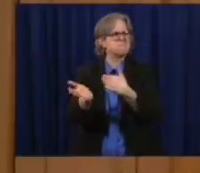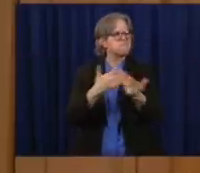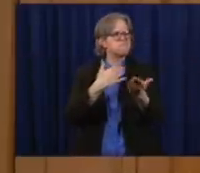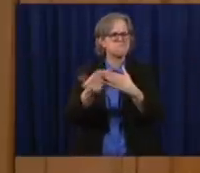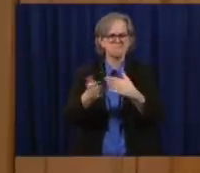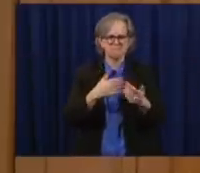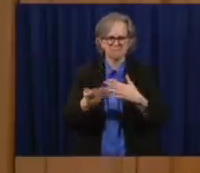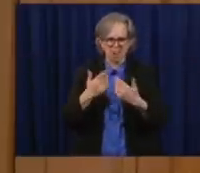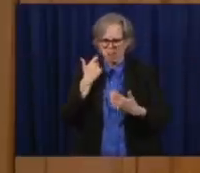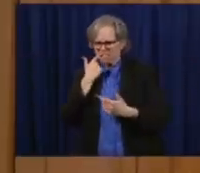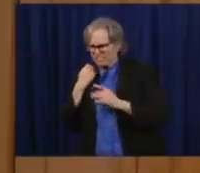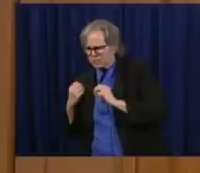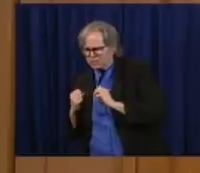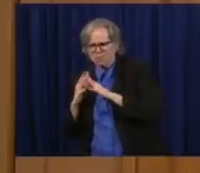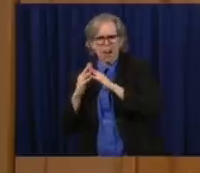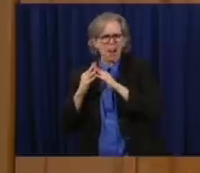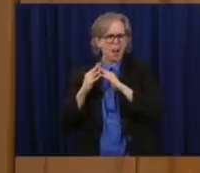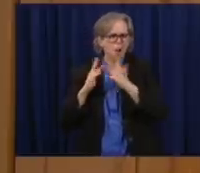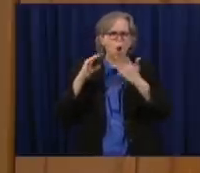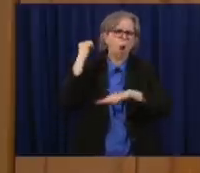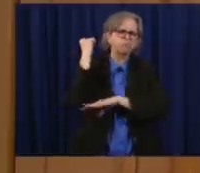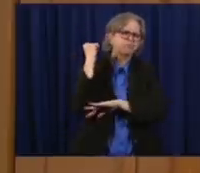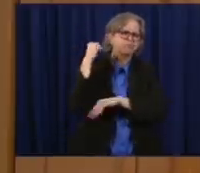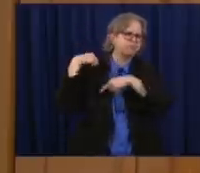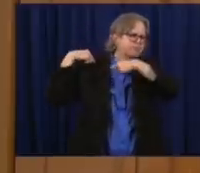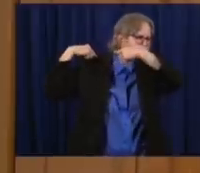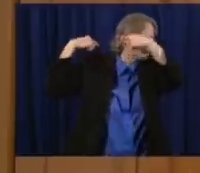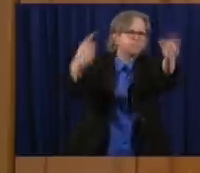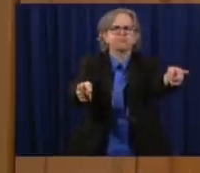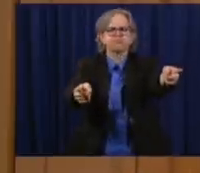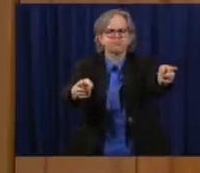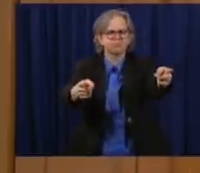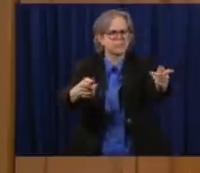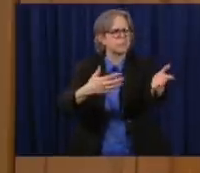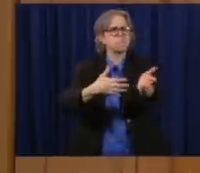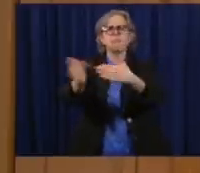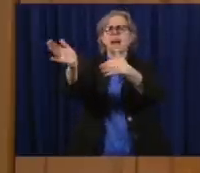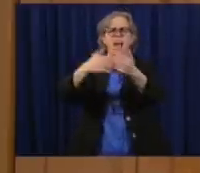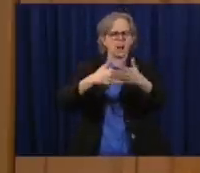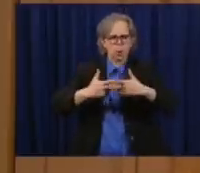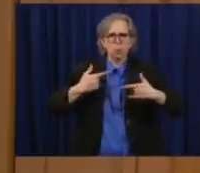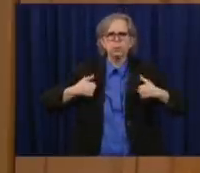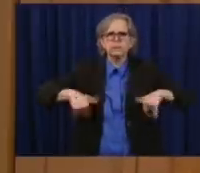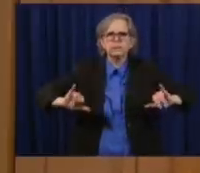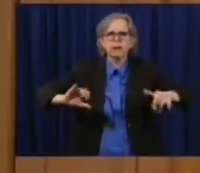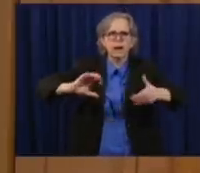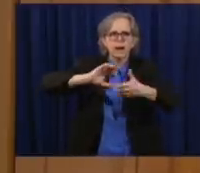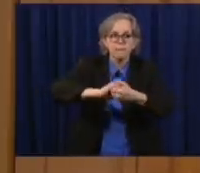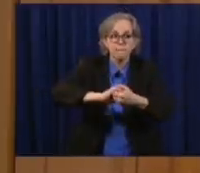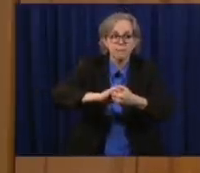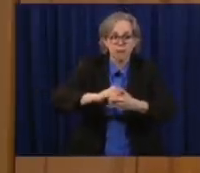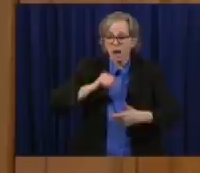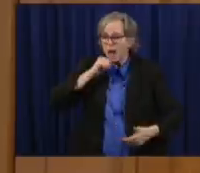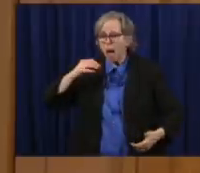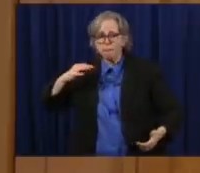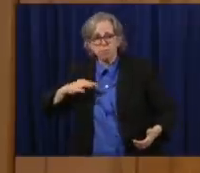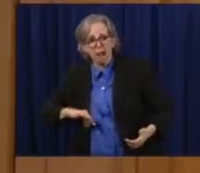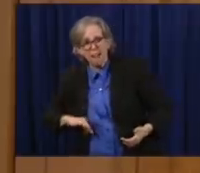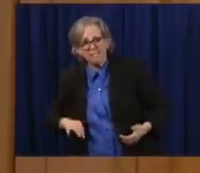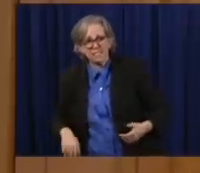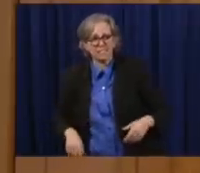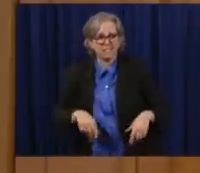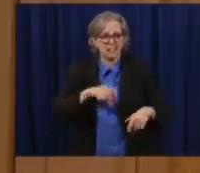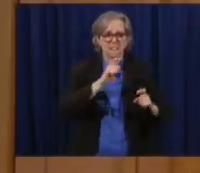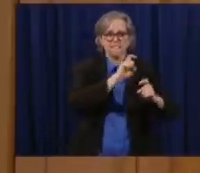and new ones, and ones that are venerable that have been here forever. It's philanthropy and nonprofits, all our nonprofits and how they